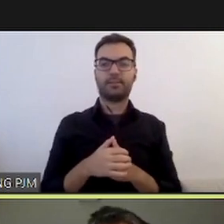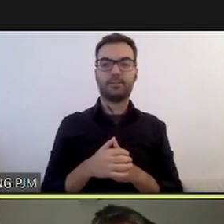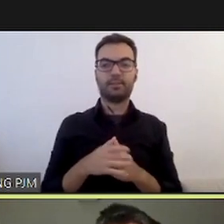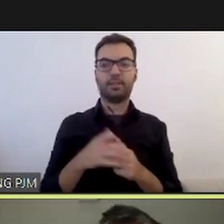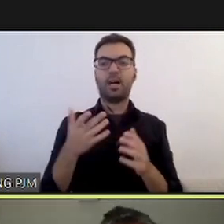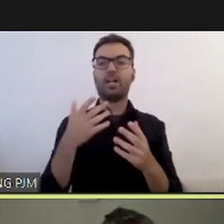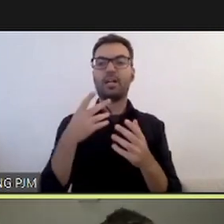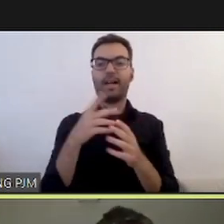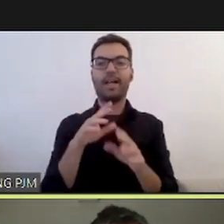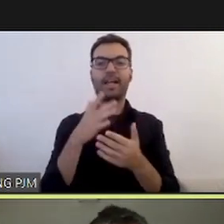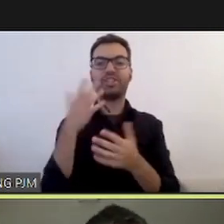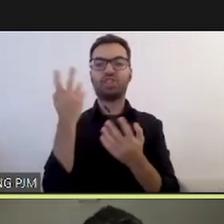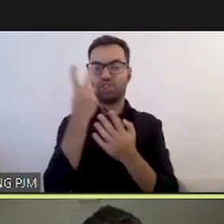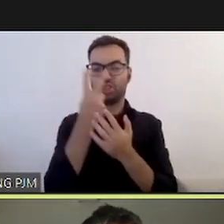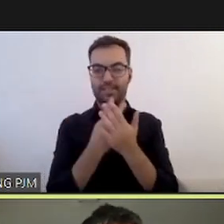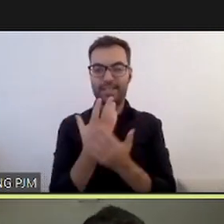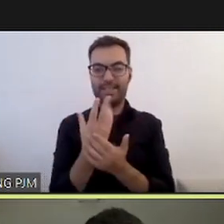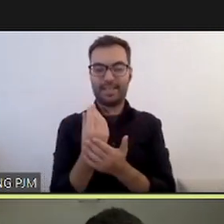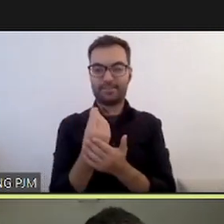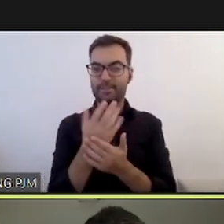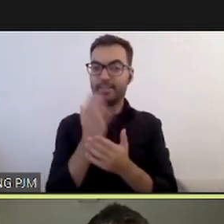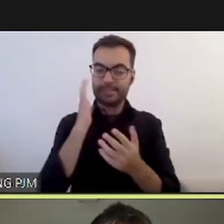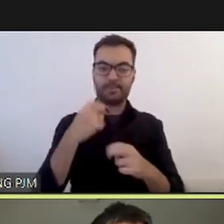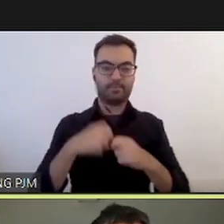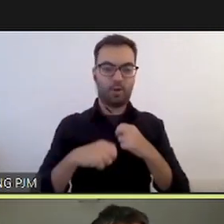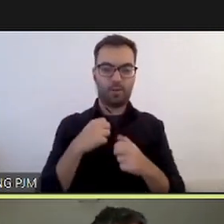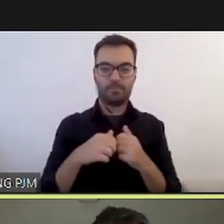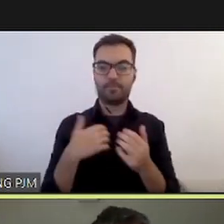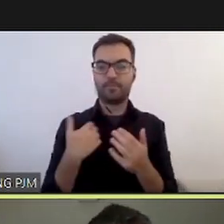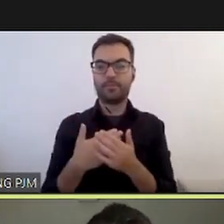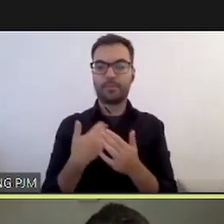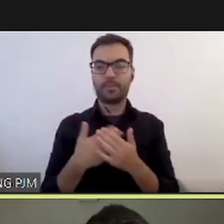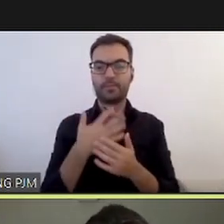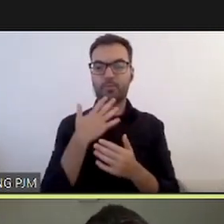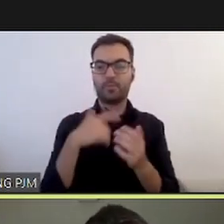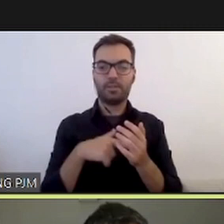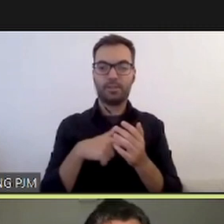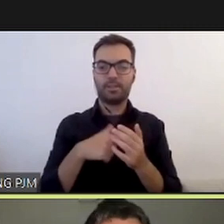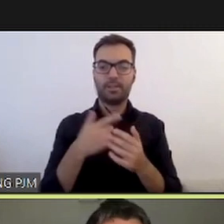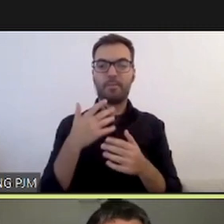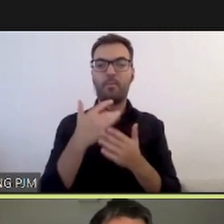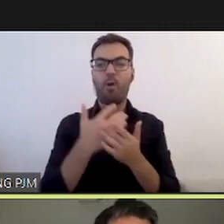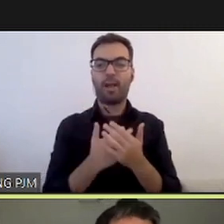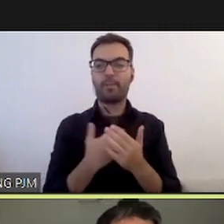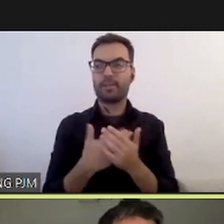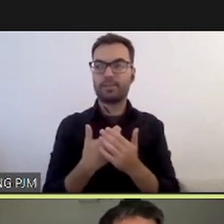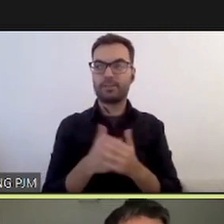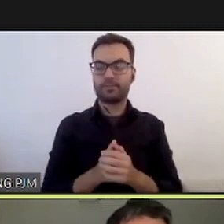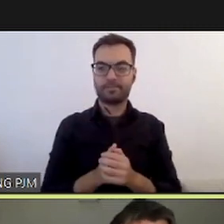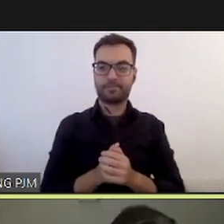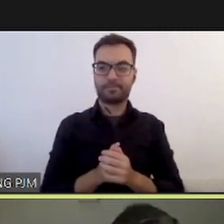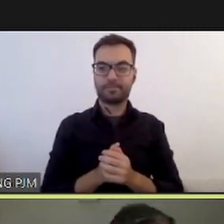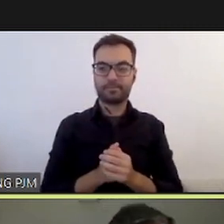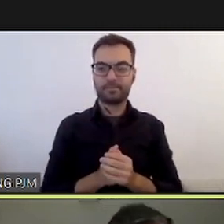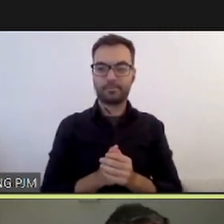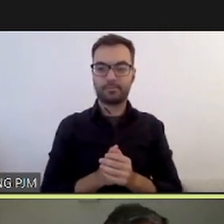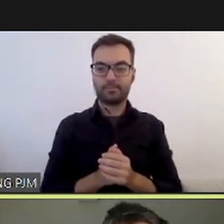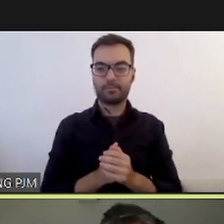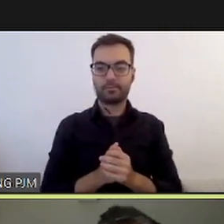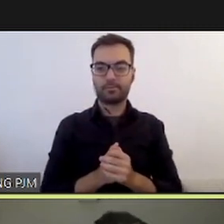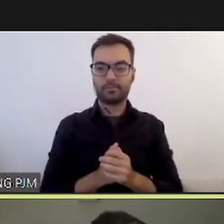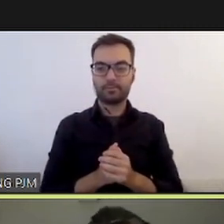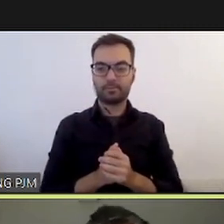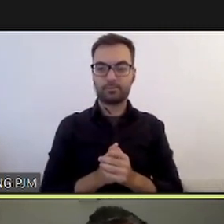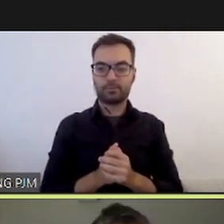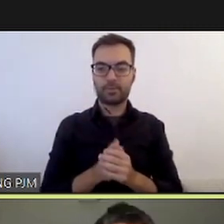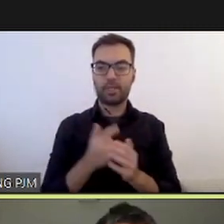might have a little bit a challenge to do this. Why I'm talking about the screen readers? Because usually, at